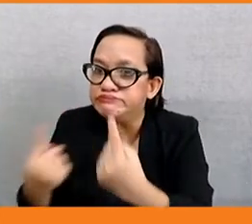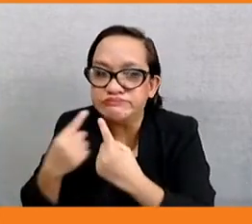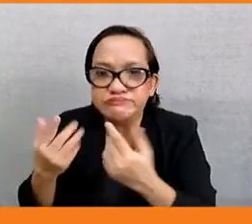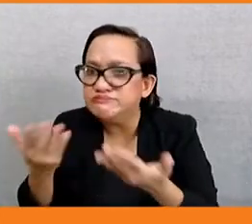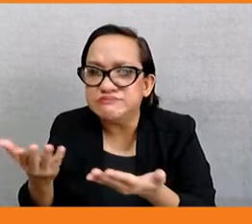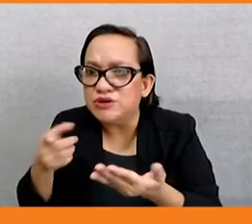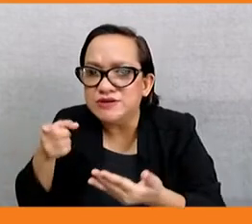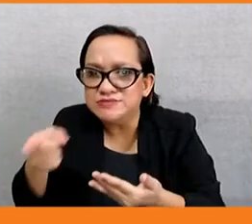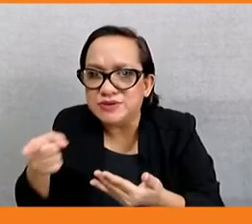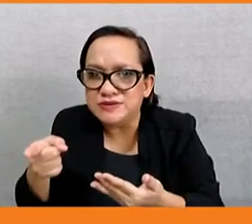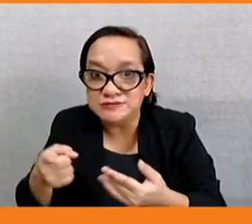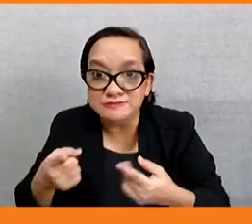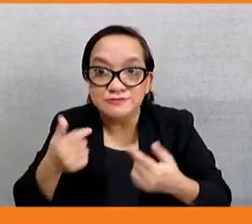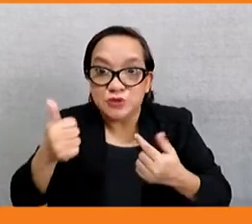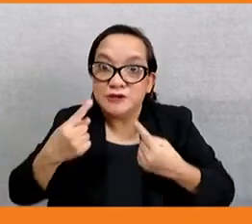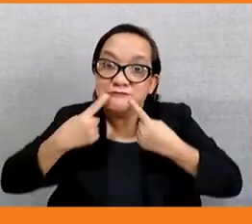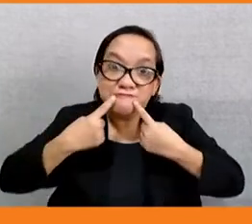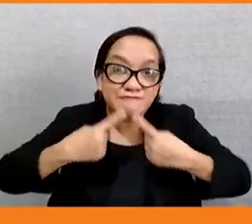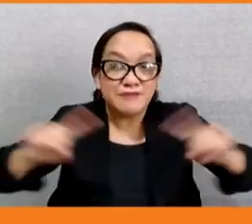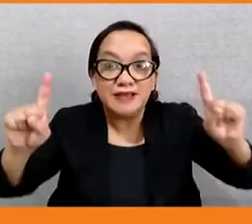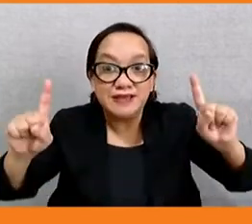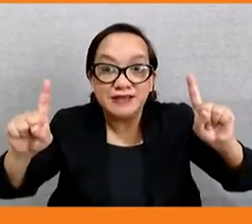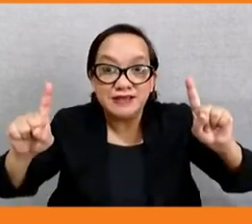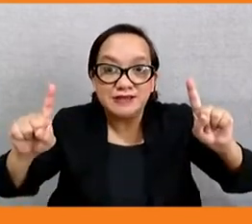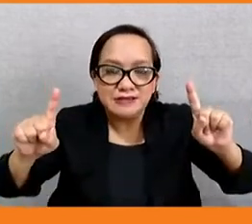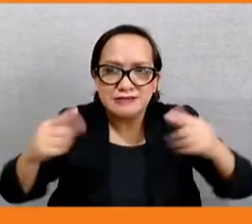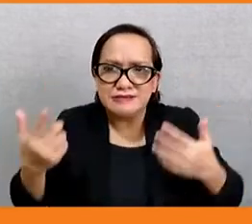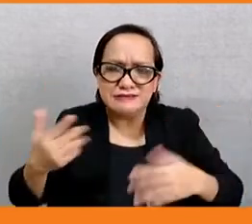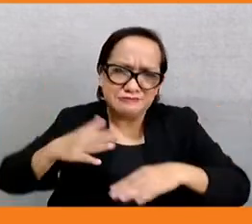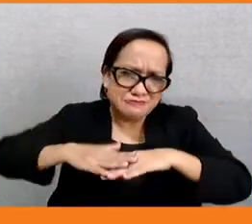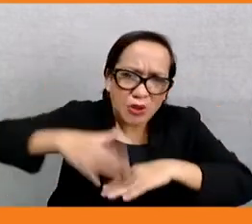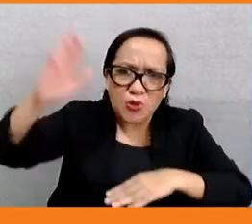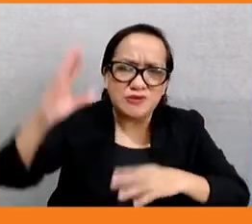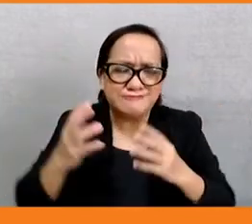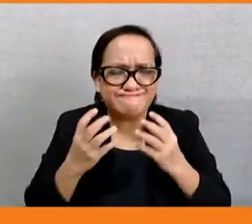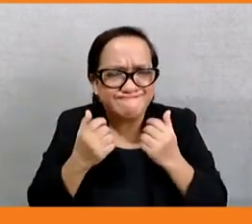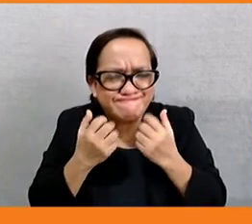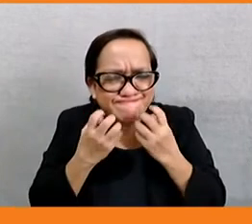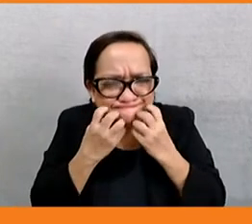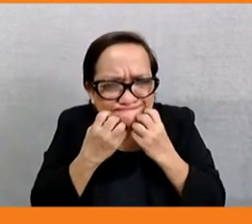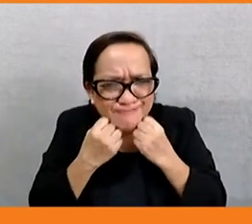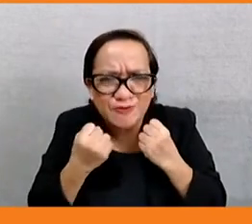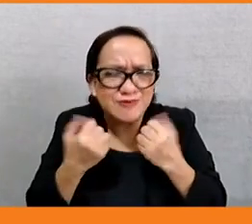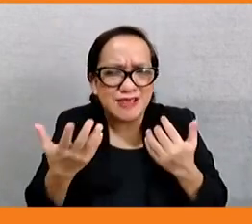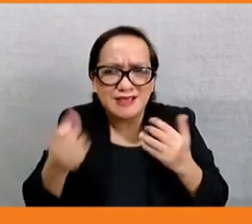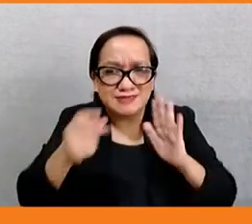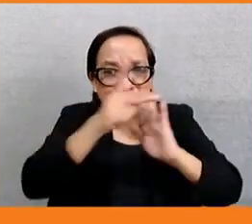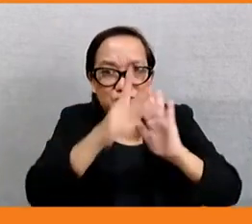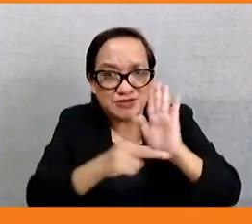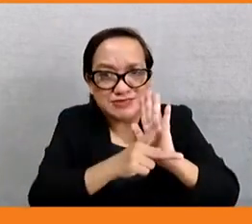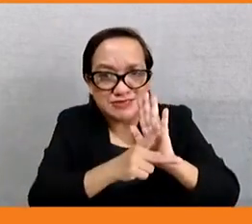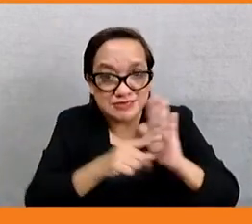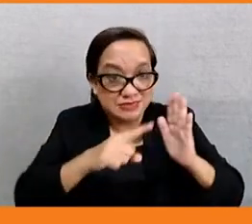practical and effective policy action agreed between Sri Lanka and IMF. During that